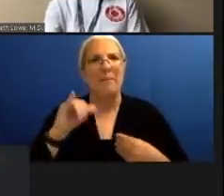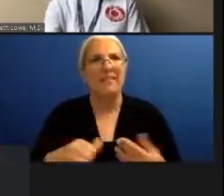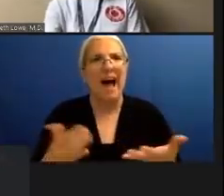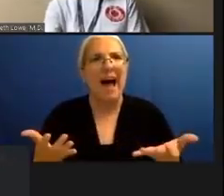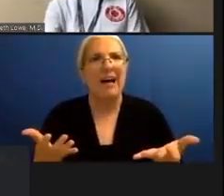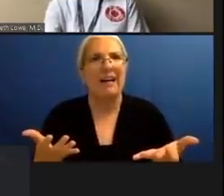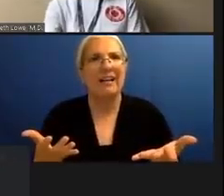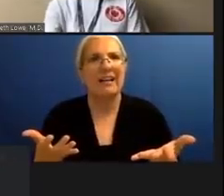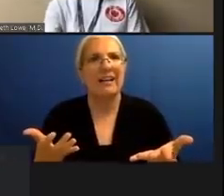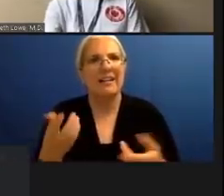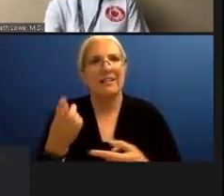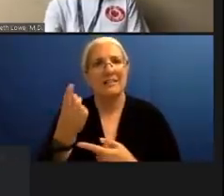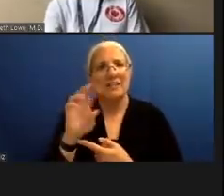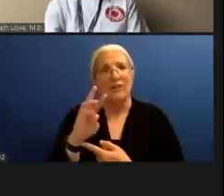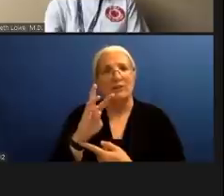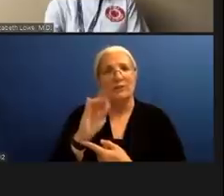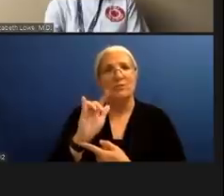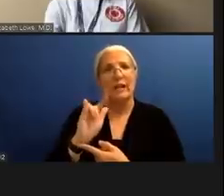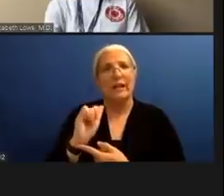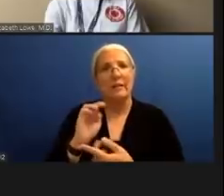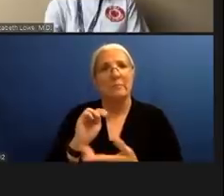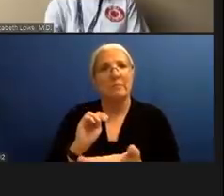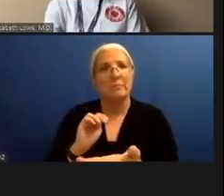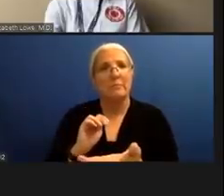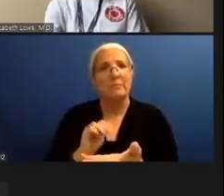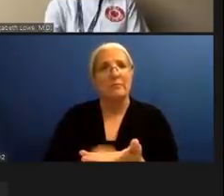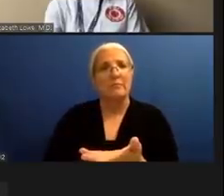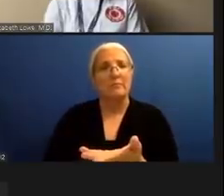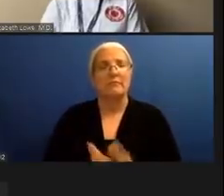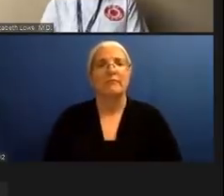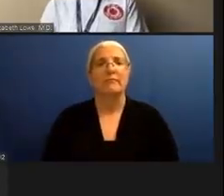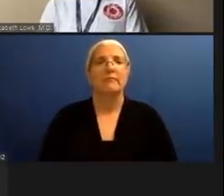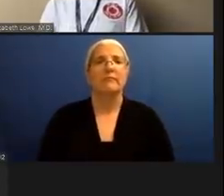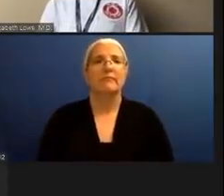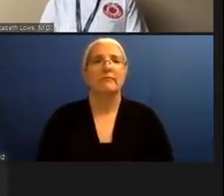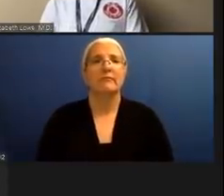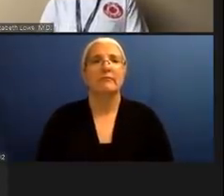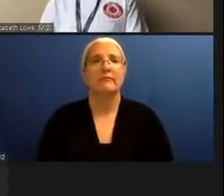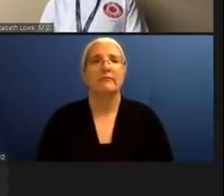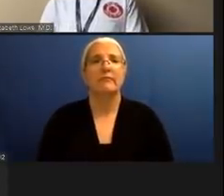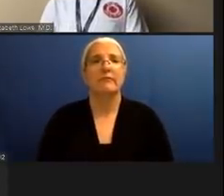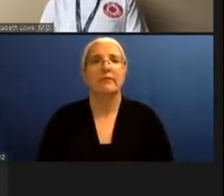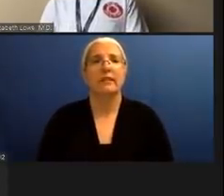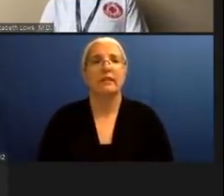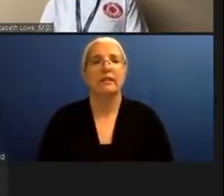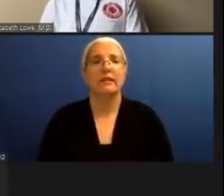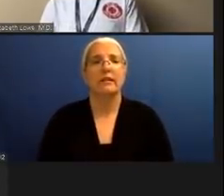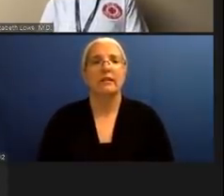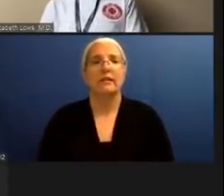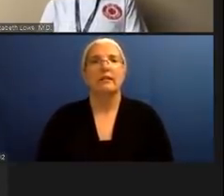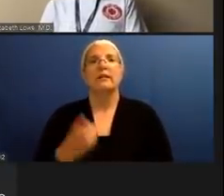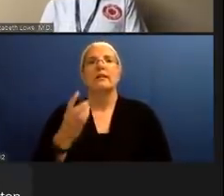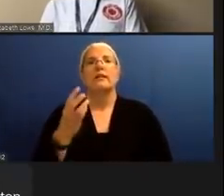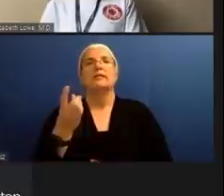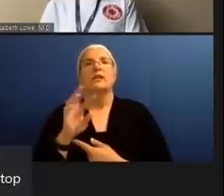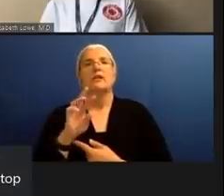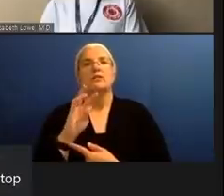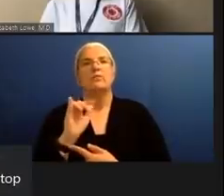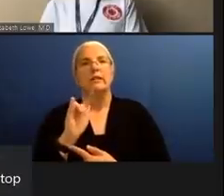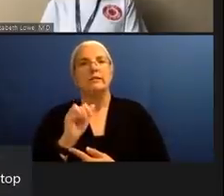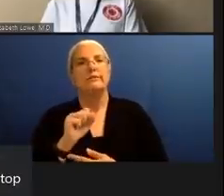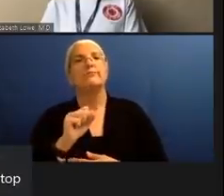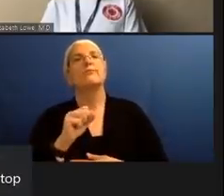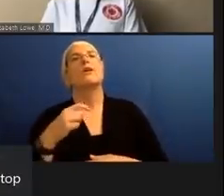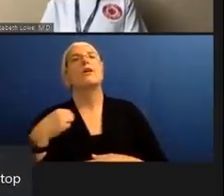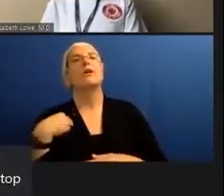Why don't I start with our hospital representative to see, are you going to stop reporting to so I assume this refers to the